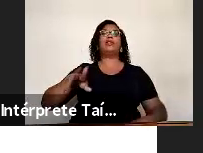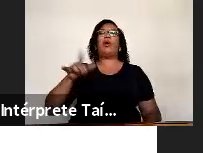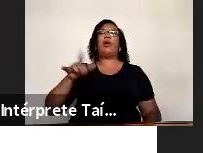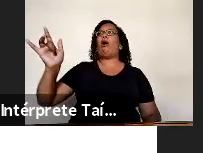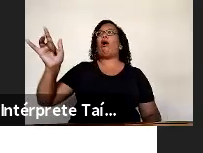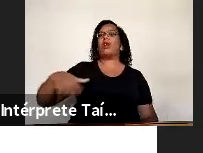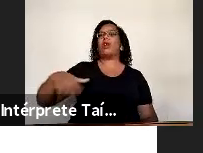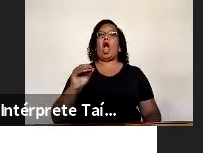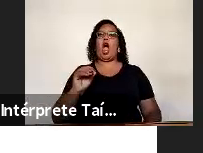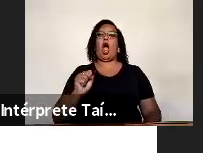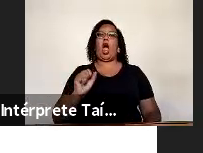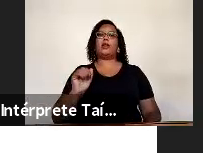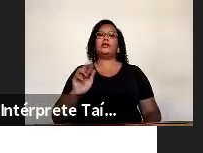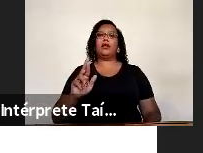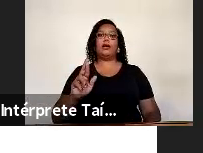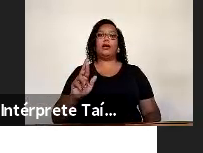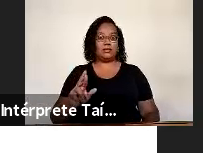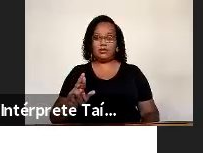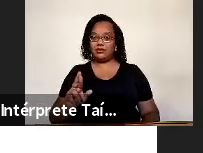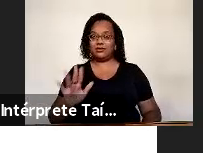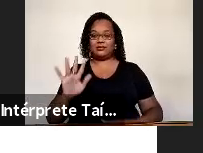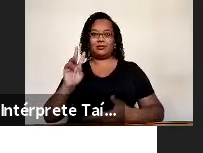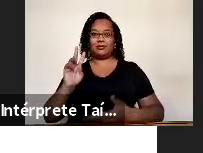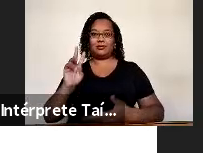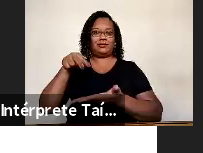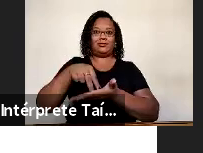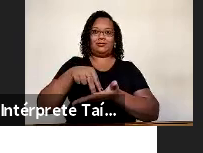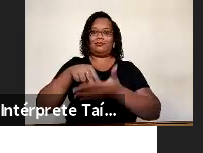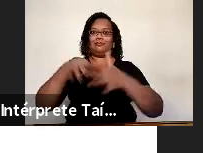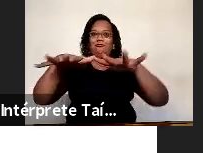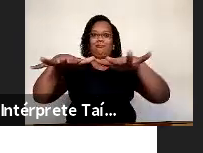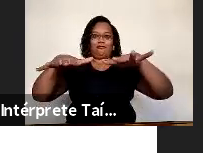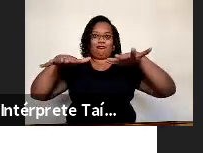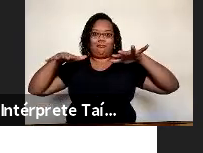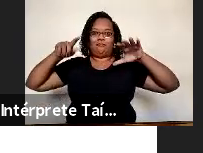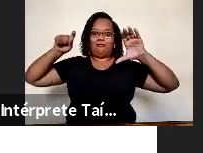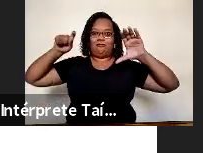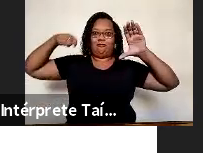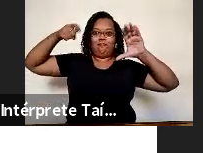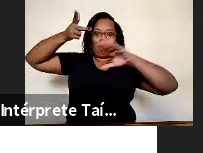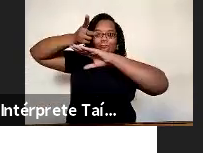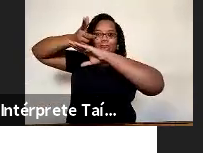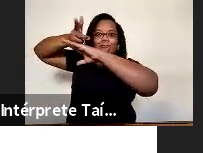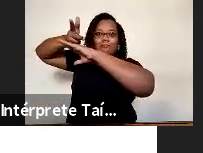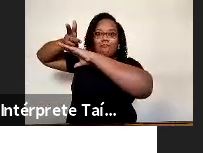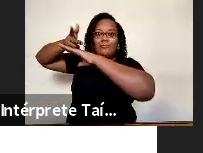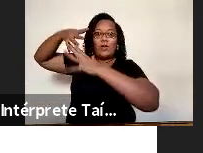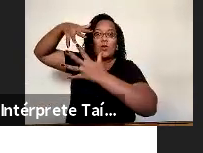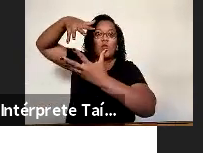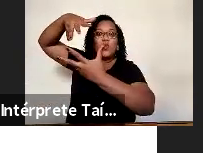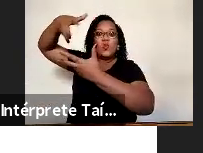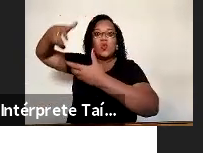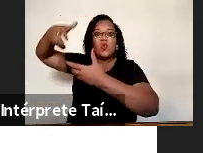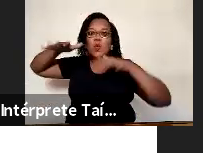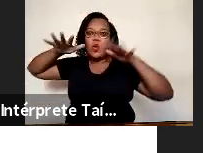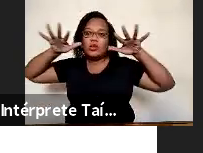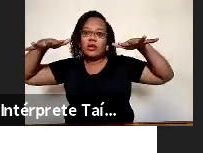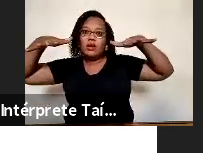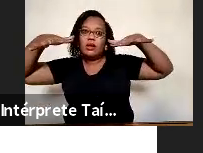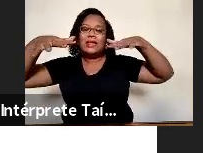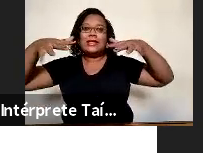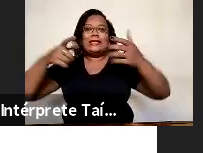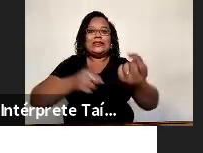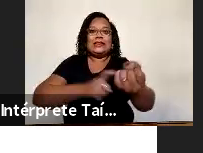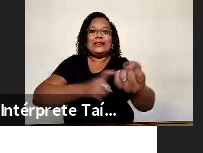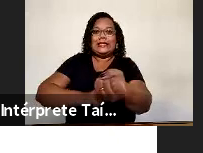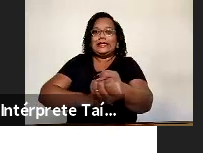plus the broadcast all over the world, they're nervous. So they might start, you know, blurting out names like crazy, you know, oh, thank you to Miss